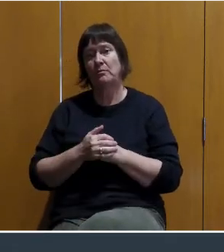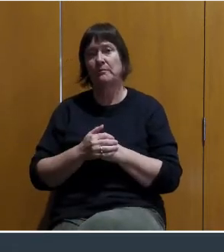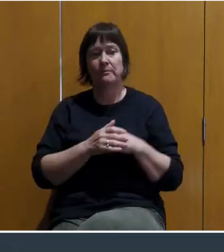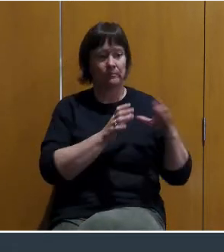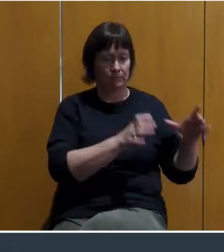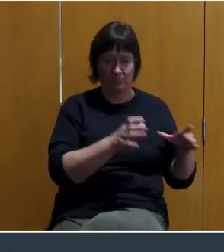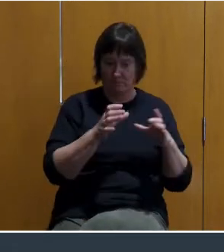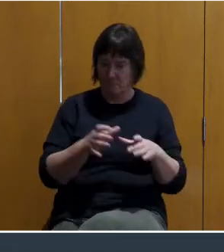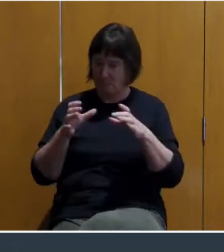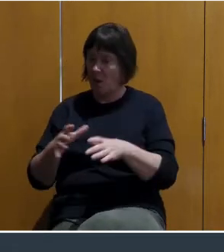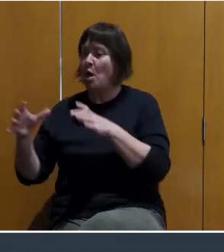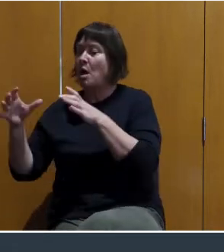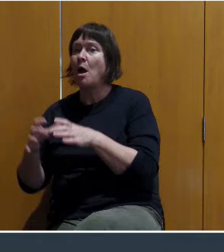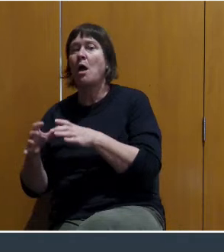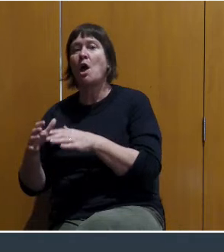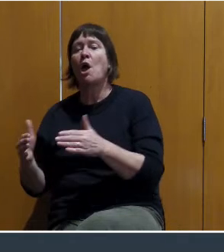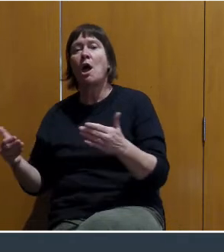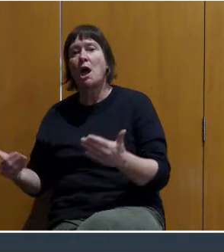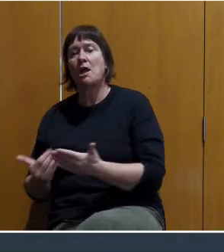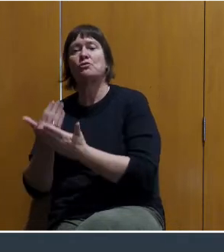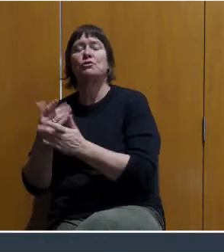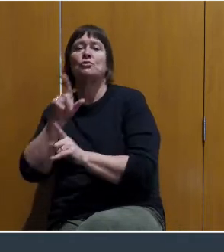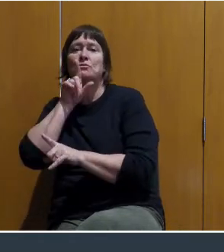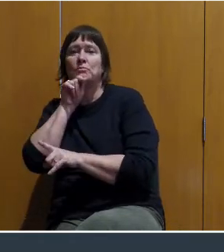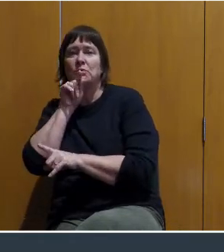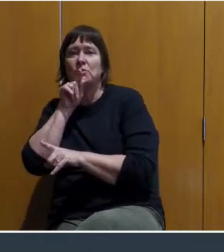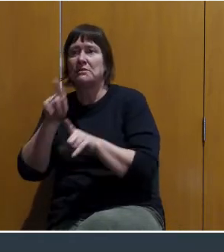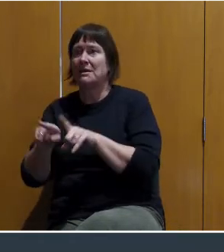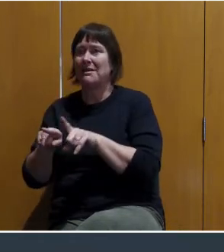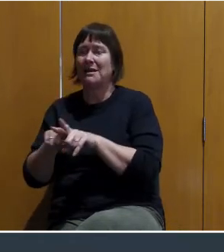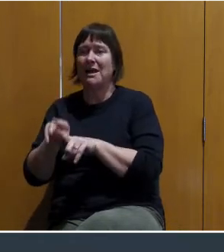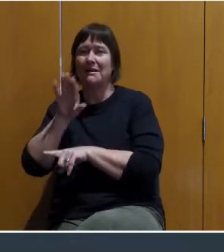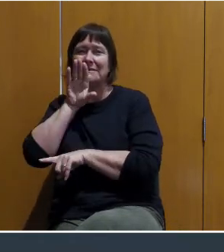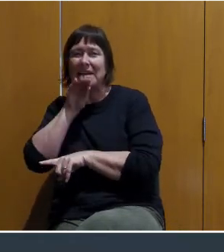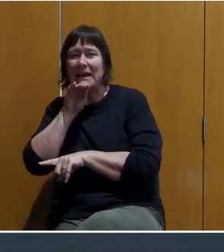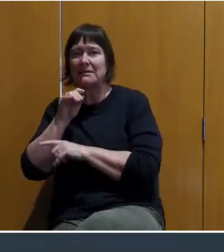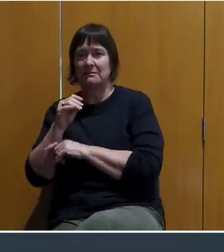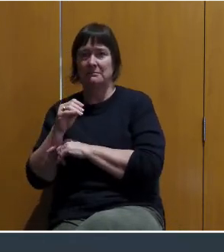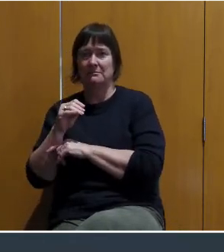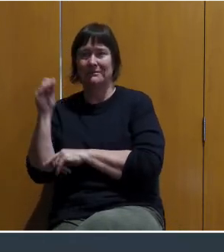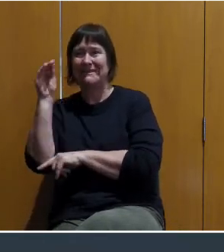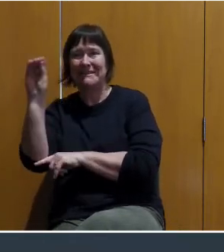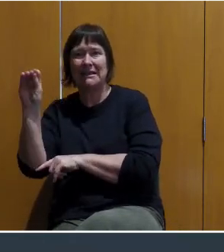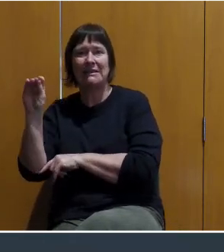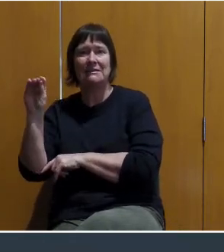brought here by people, and that is birds such as the mallard ducks, geese and swans.